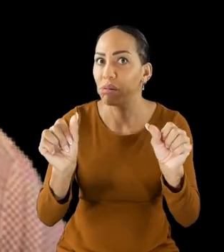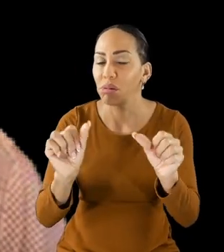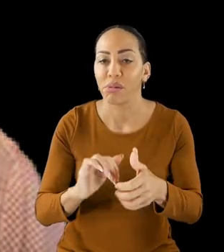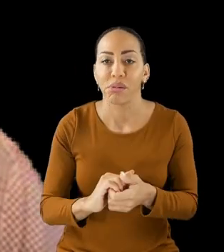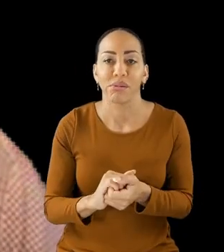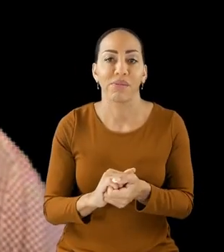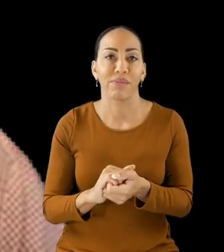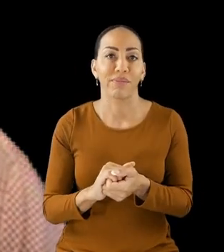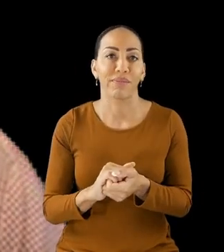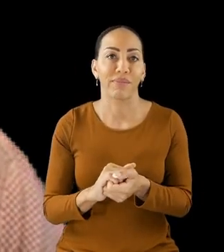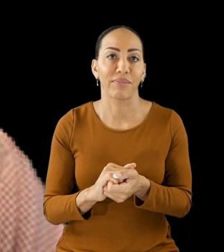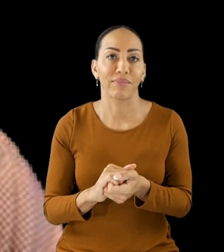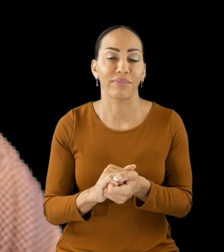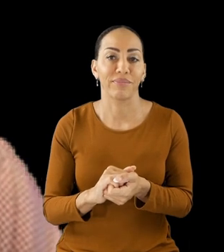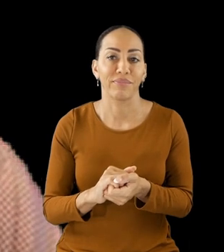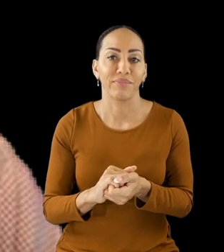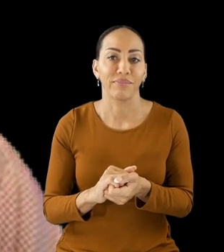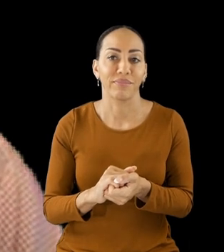works.